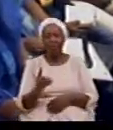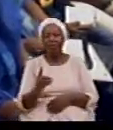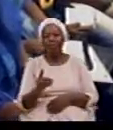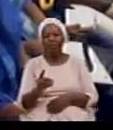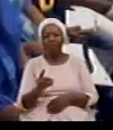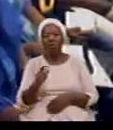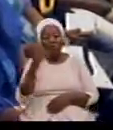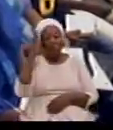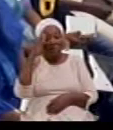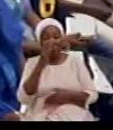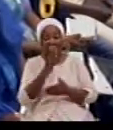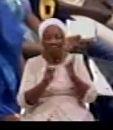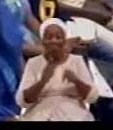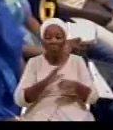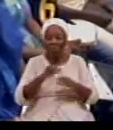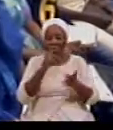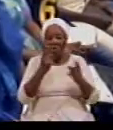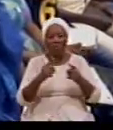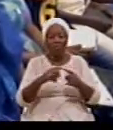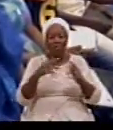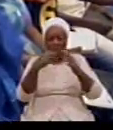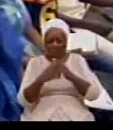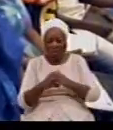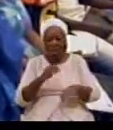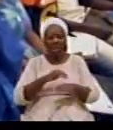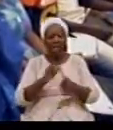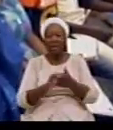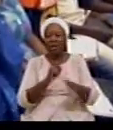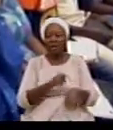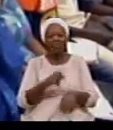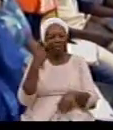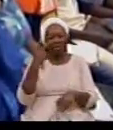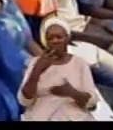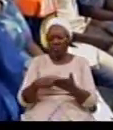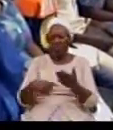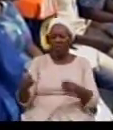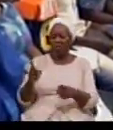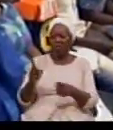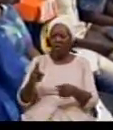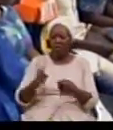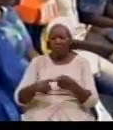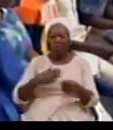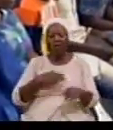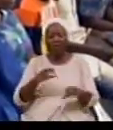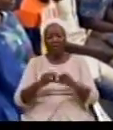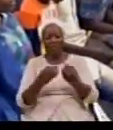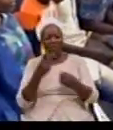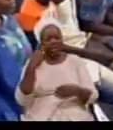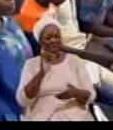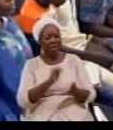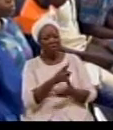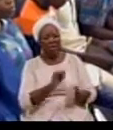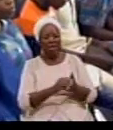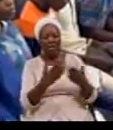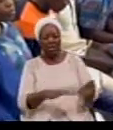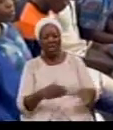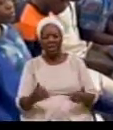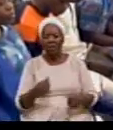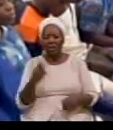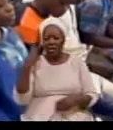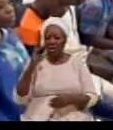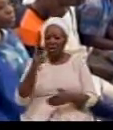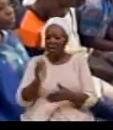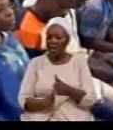at such a time. Look at what happened to the family. Look at the one that died. Look at the fire that